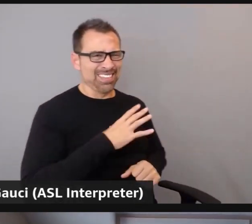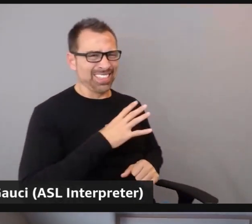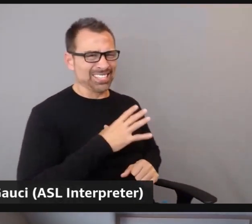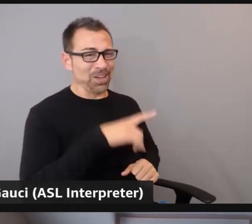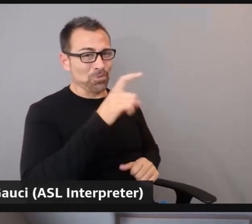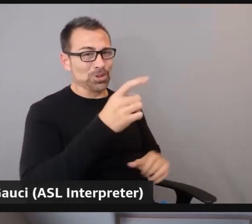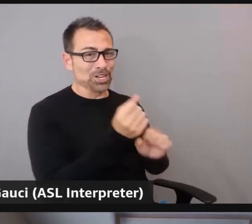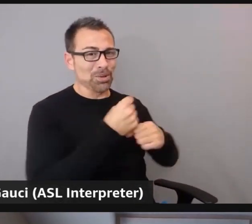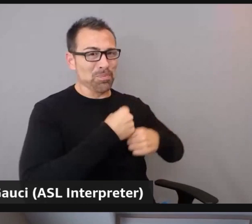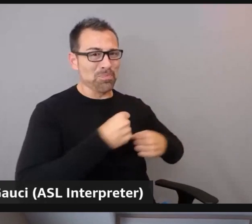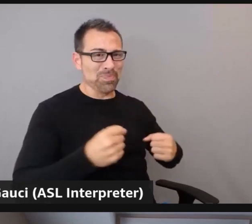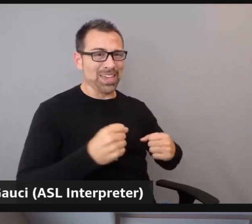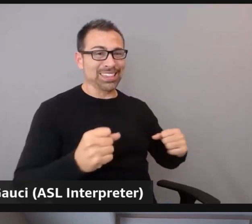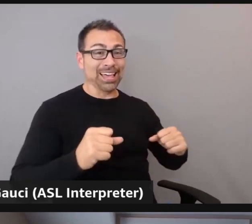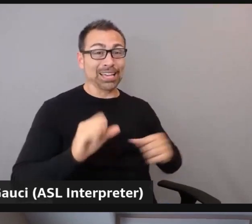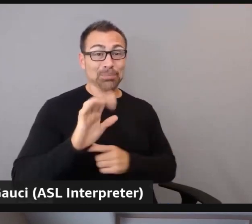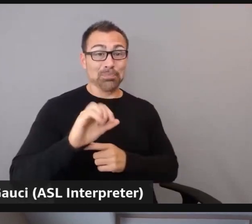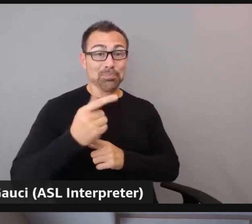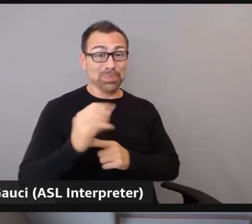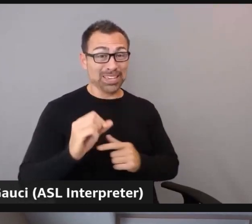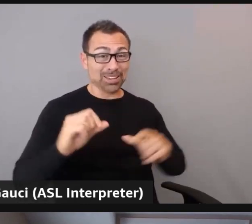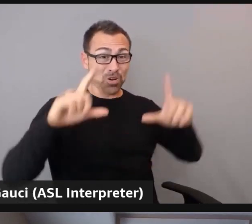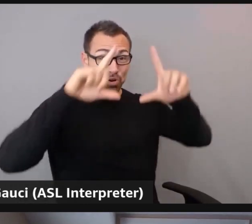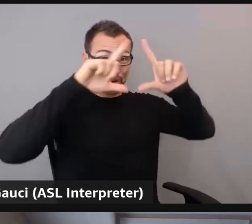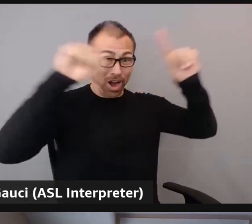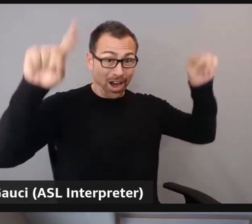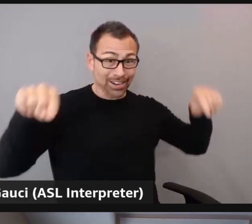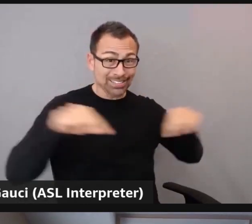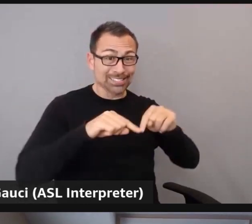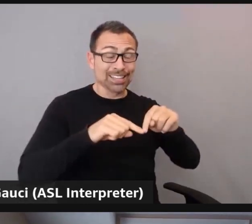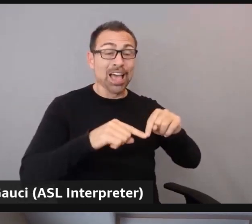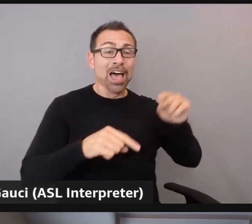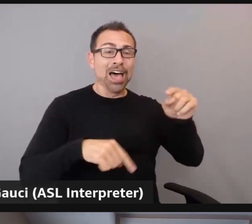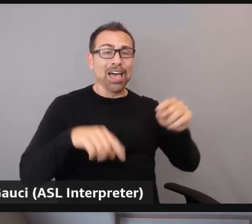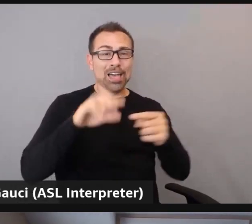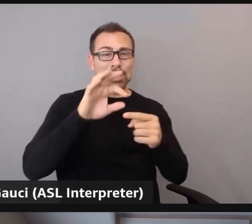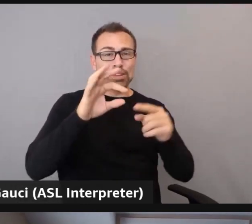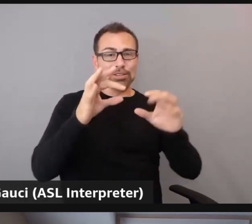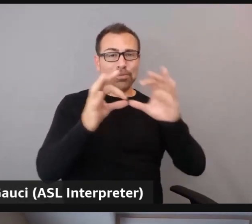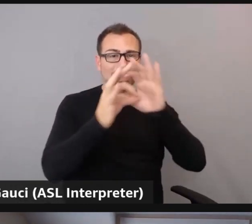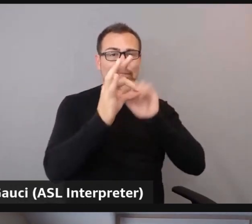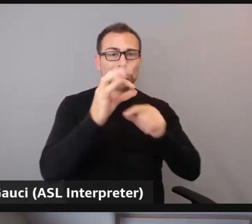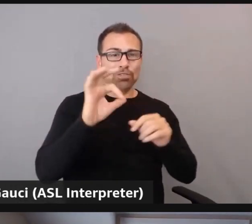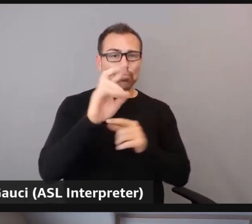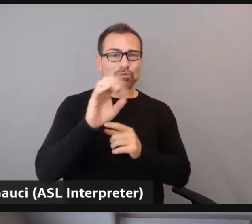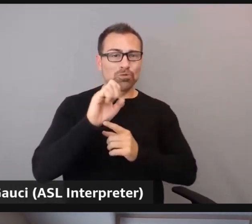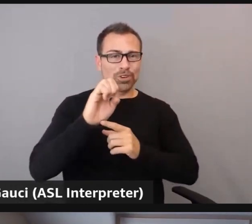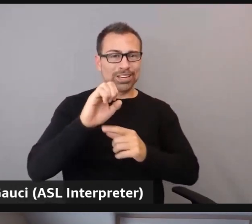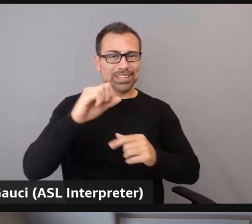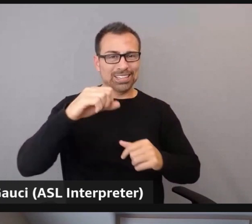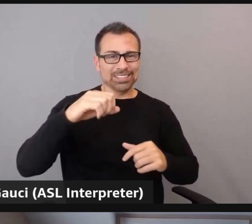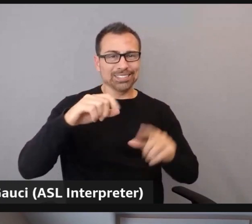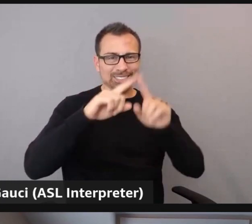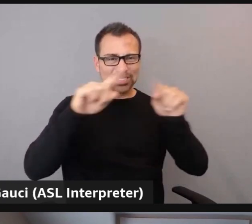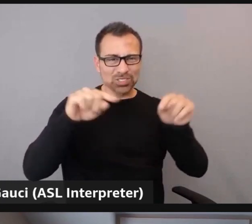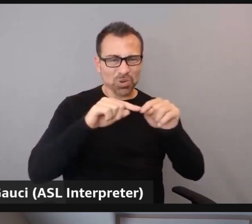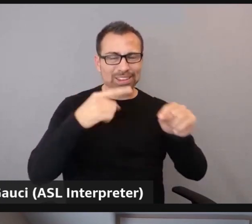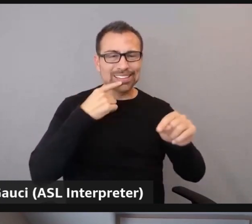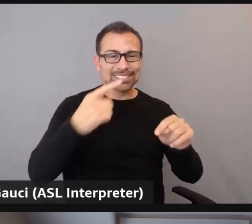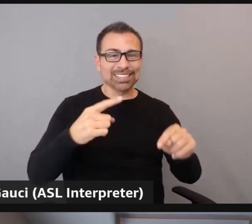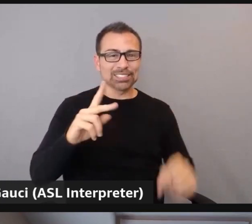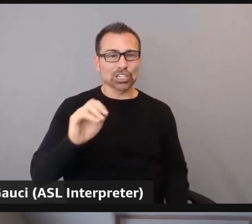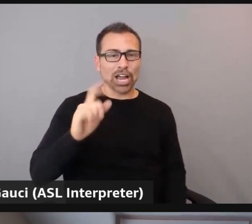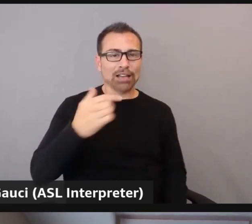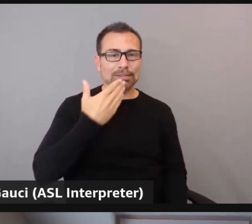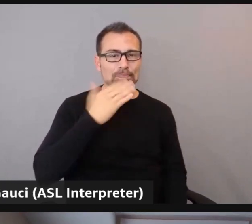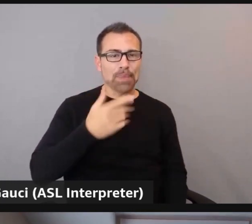the day. And the free square could have been Kyle says a dad joke or Art kills his plant.